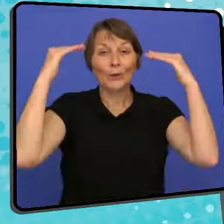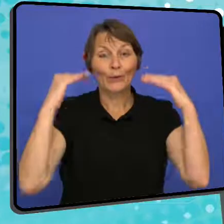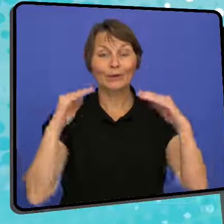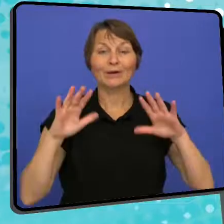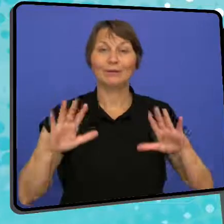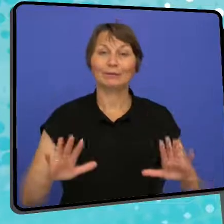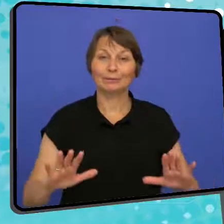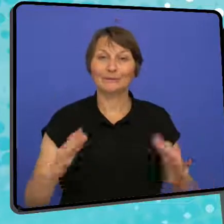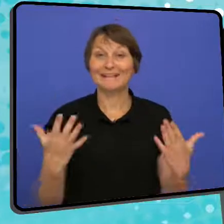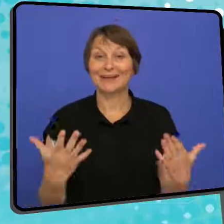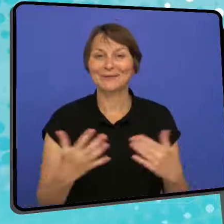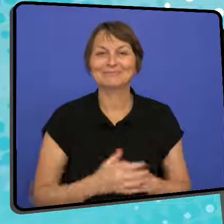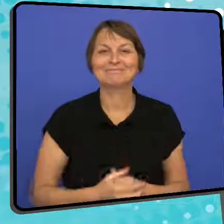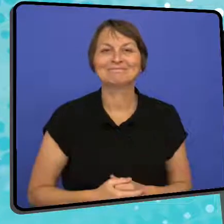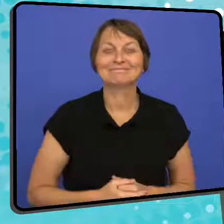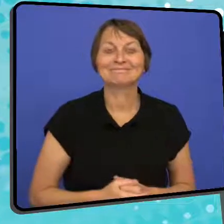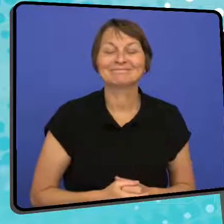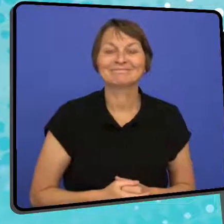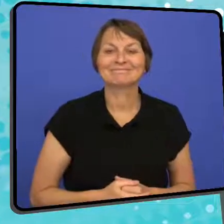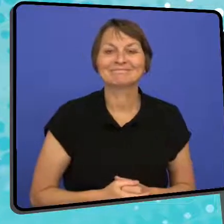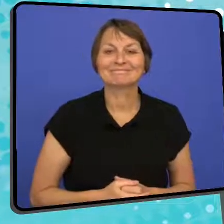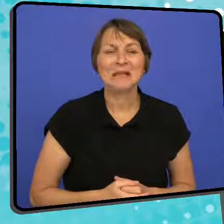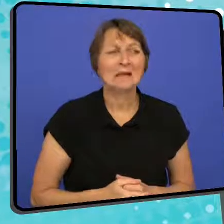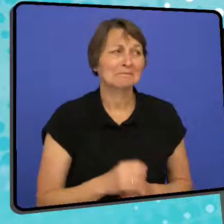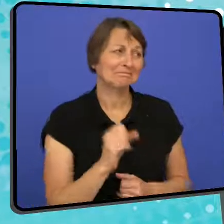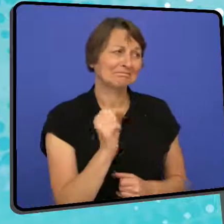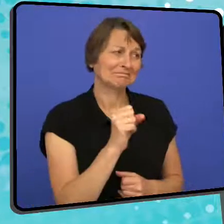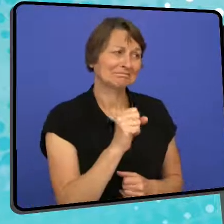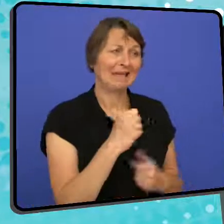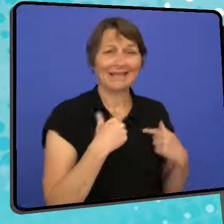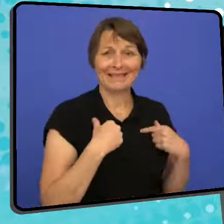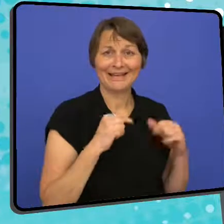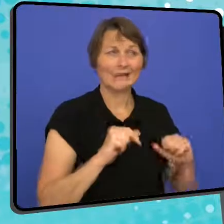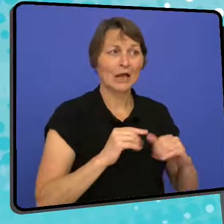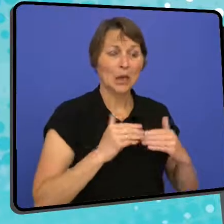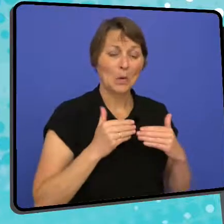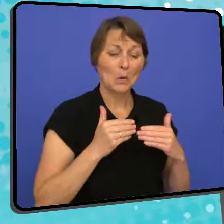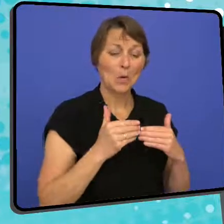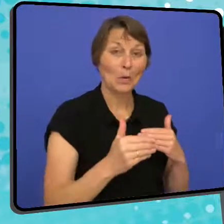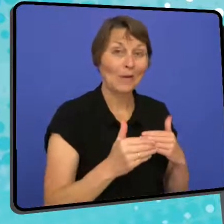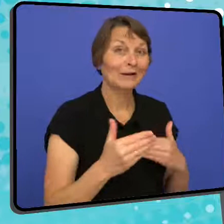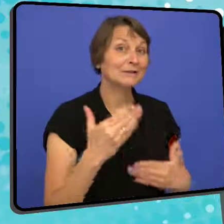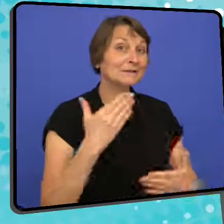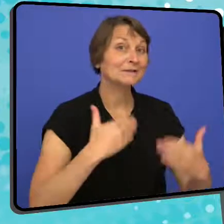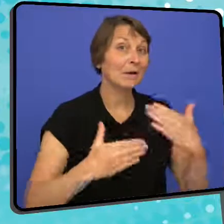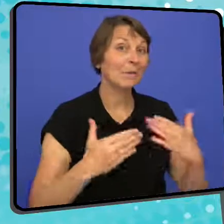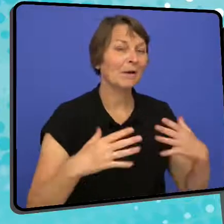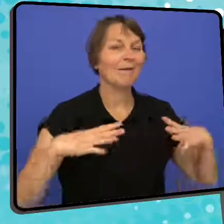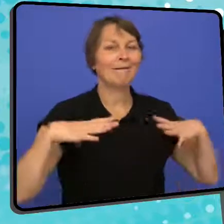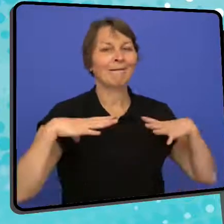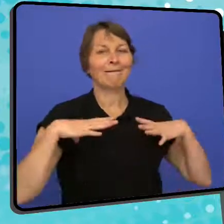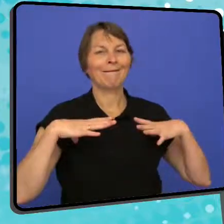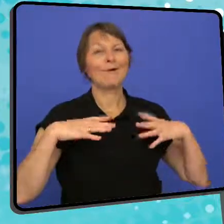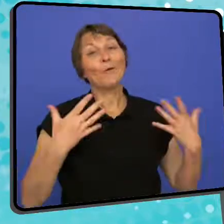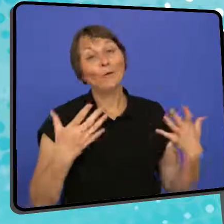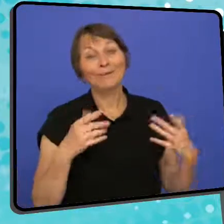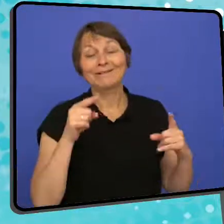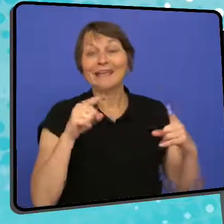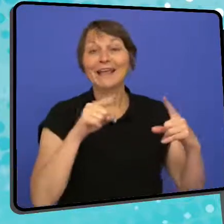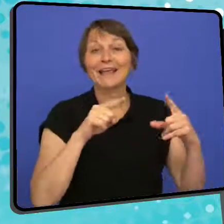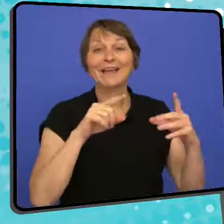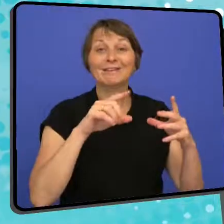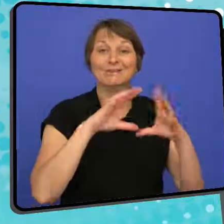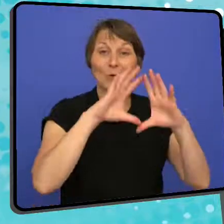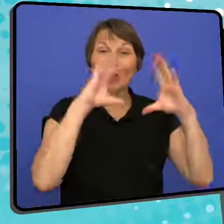think everyone is, everything is getting ready for the summer break or winter break if you are in